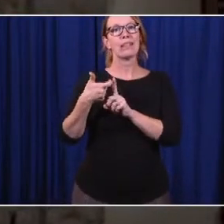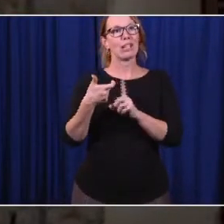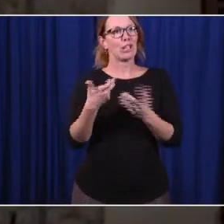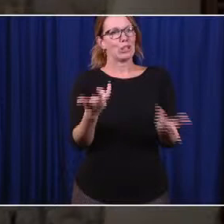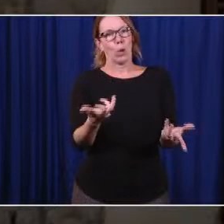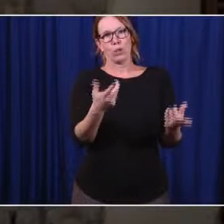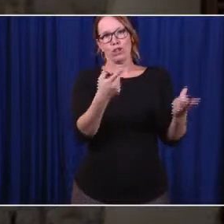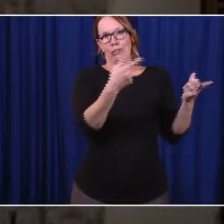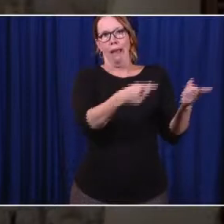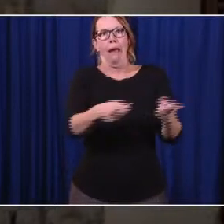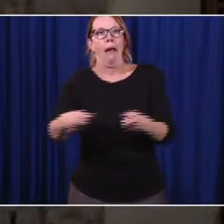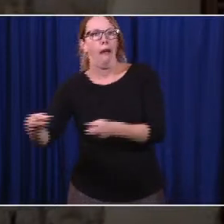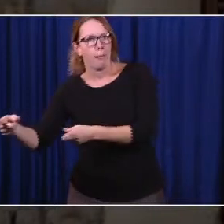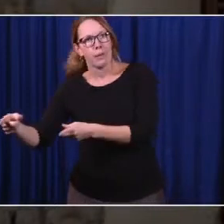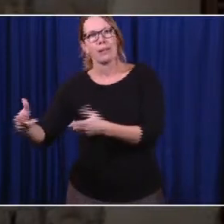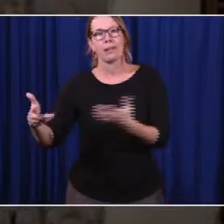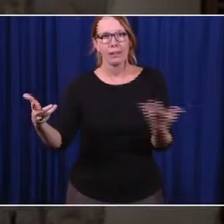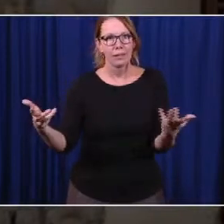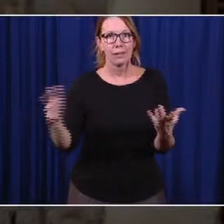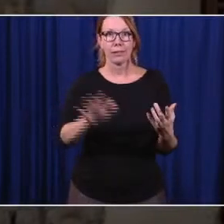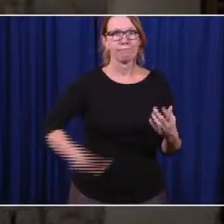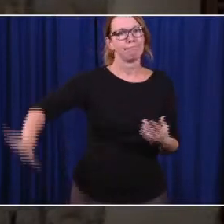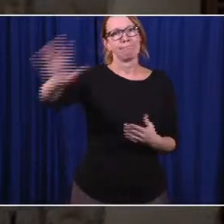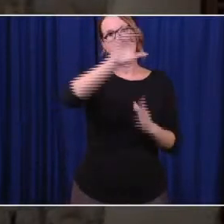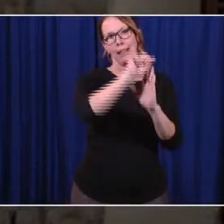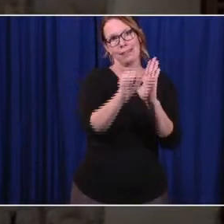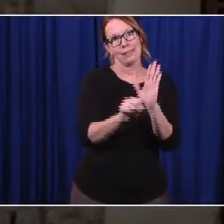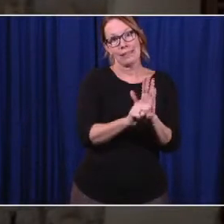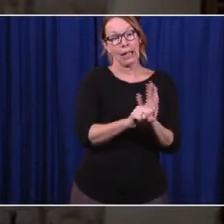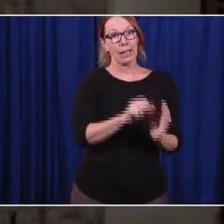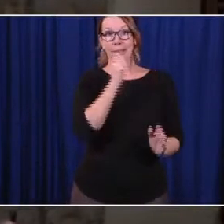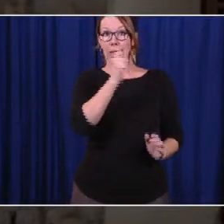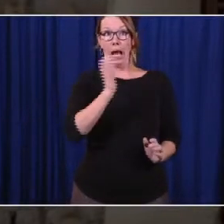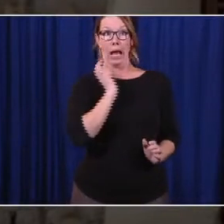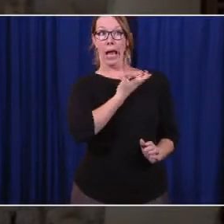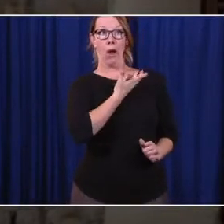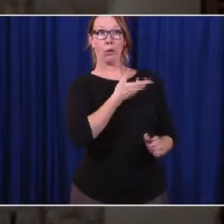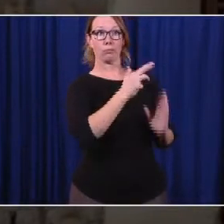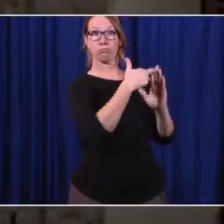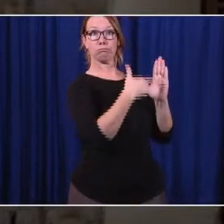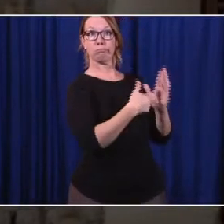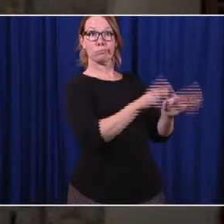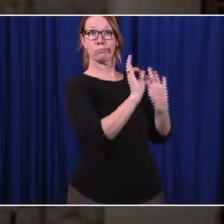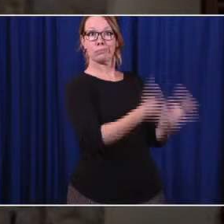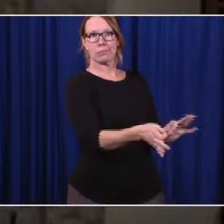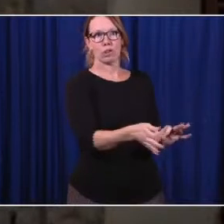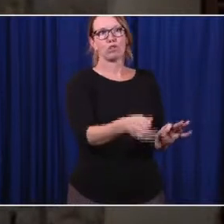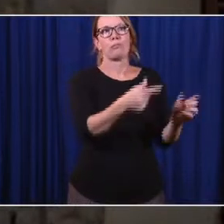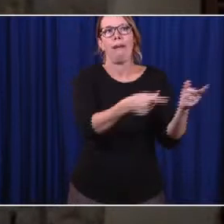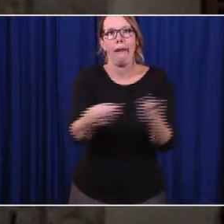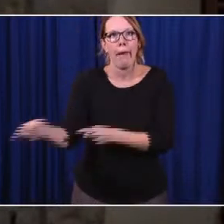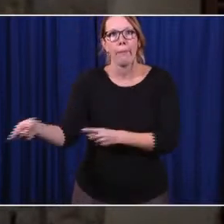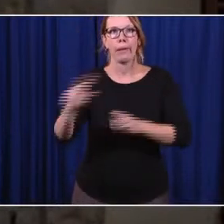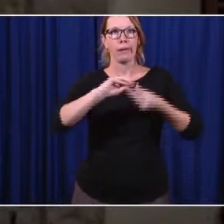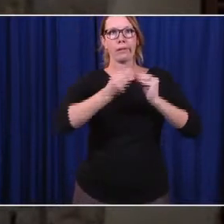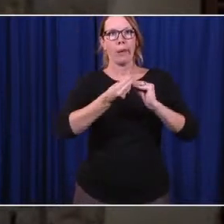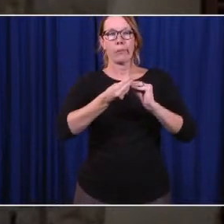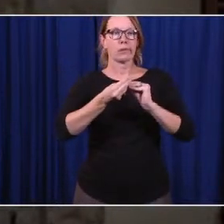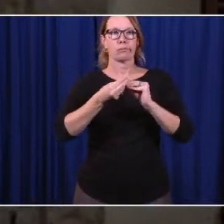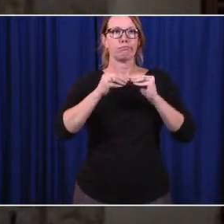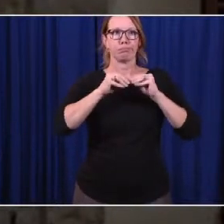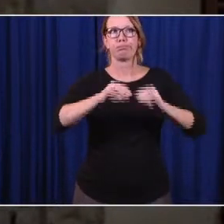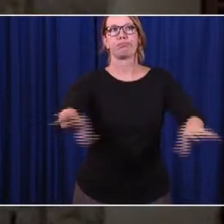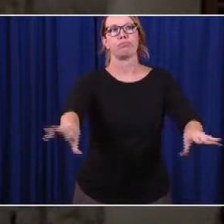organically happening around the state, not based on our orders, but rather on the reality that these schools are